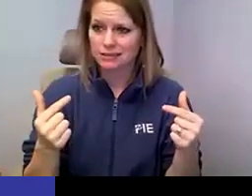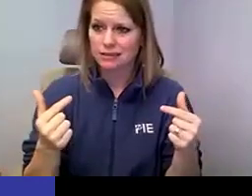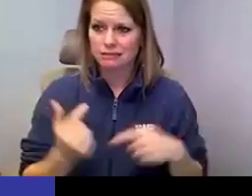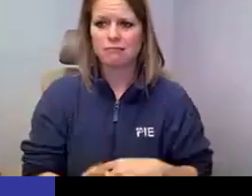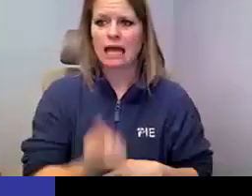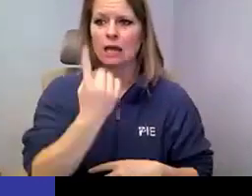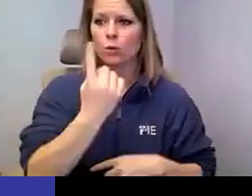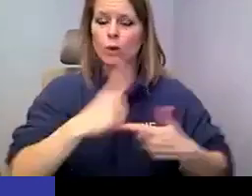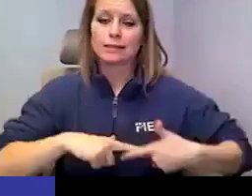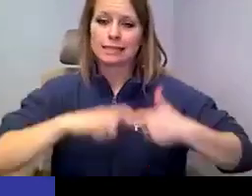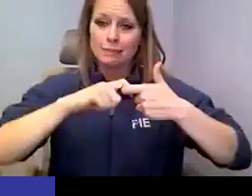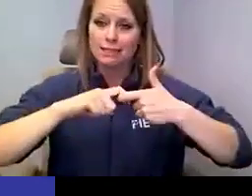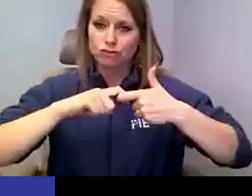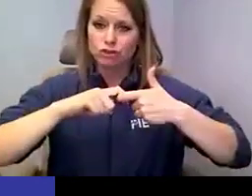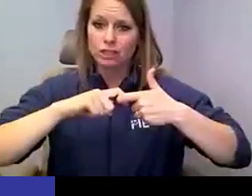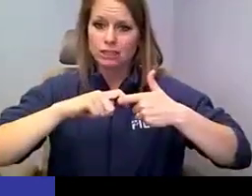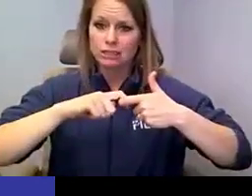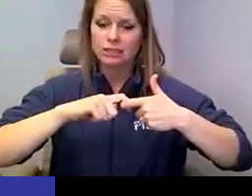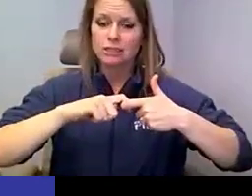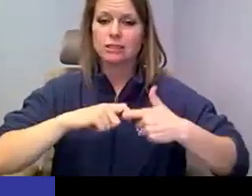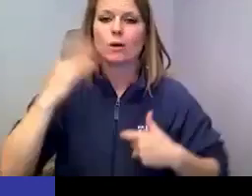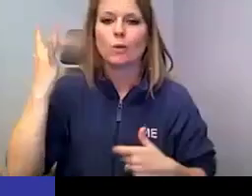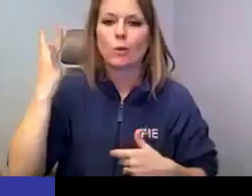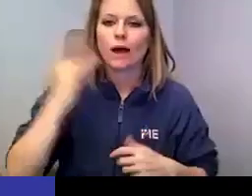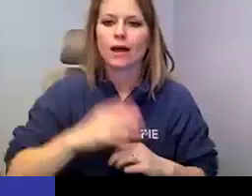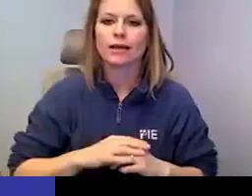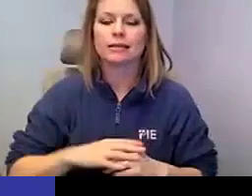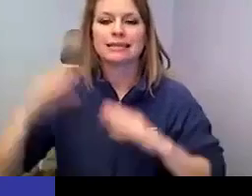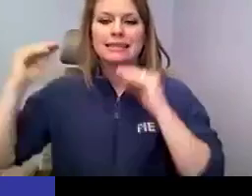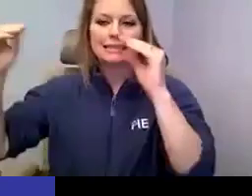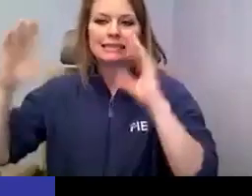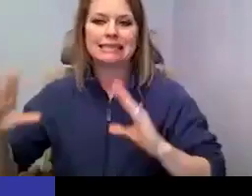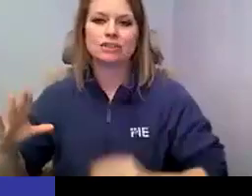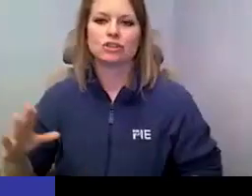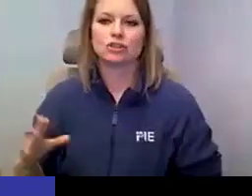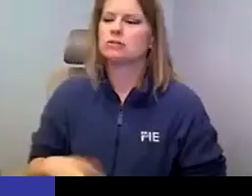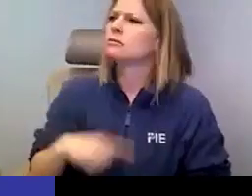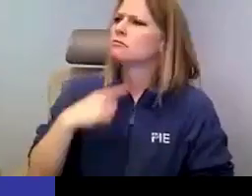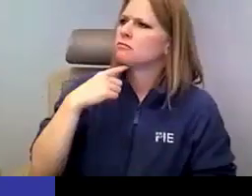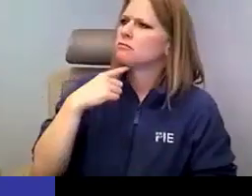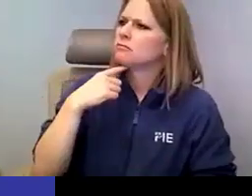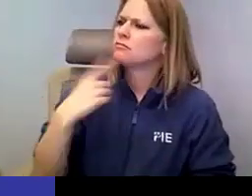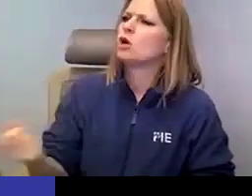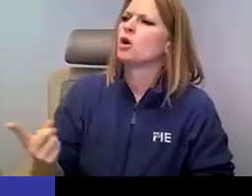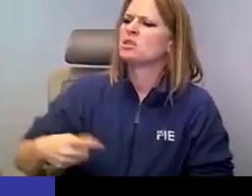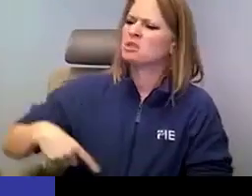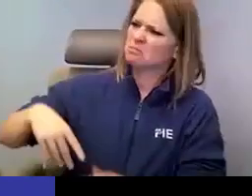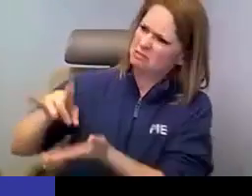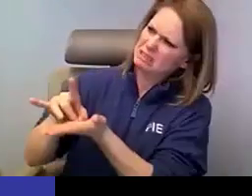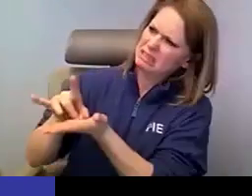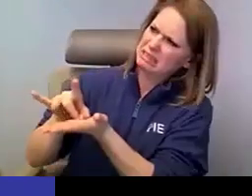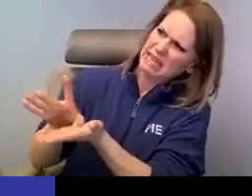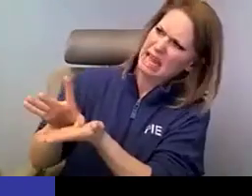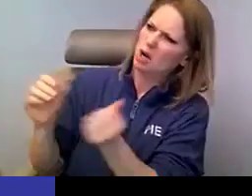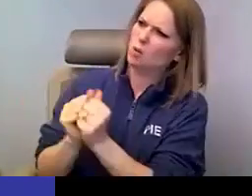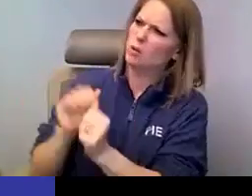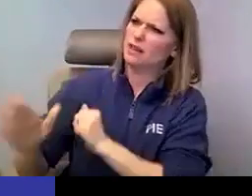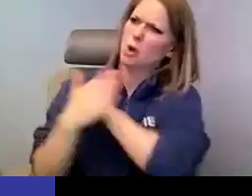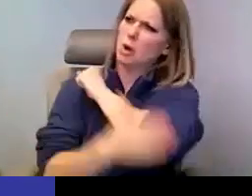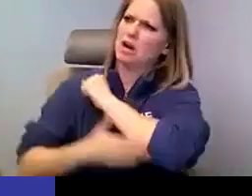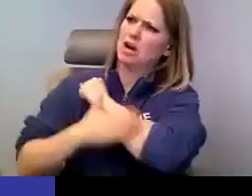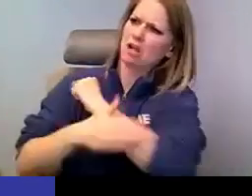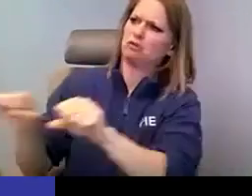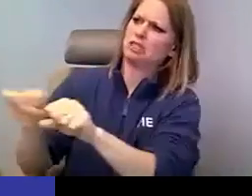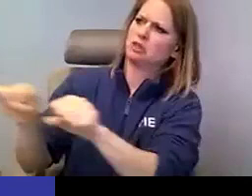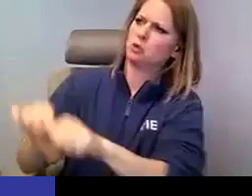suspensions was for telling his teacher to get out of here with your country shoes. The student got suspended for that.